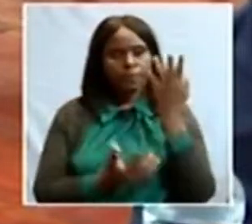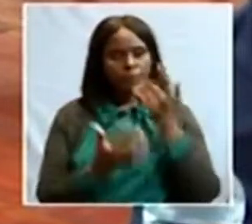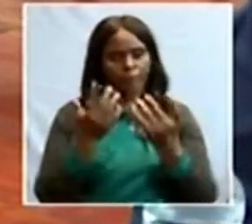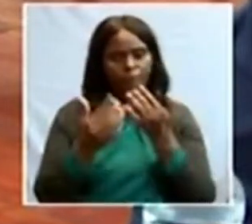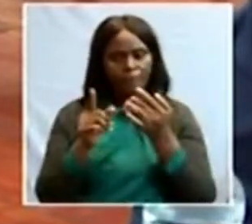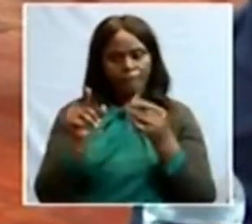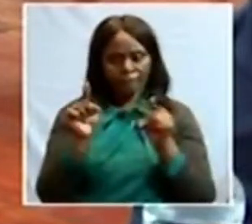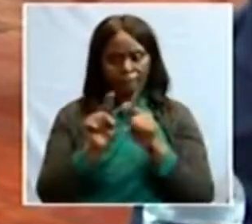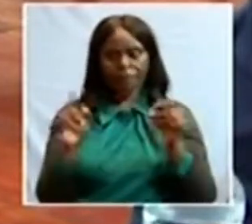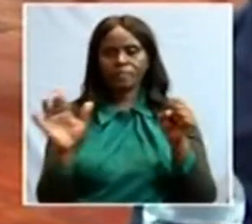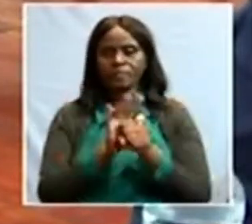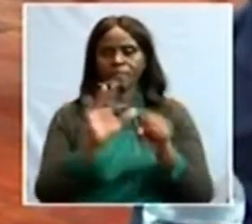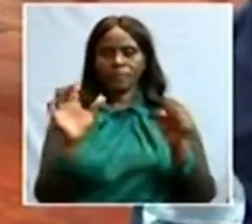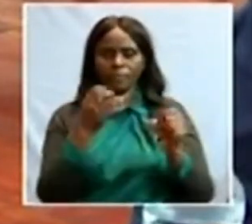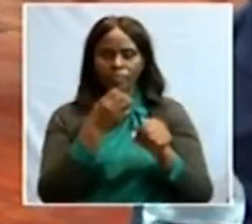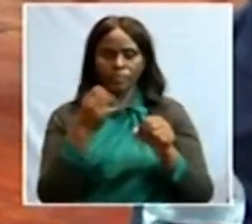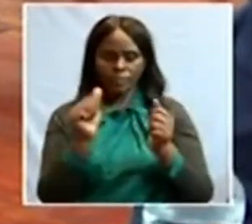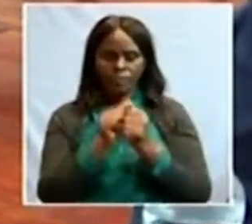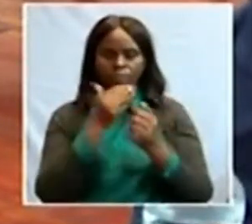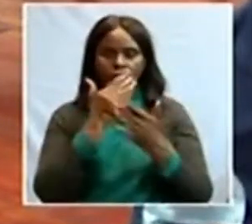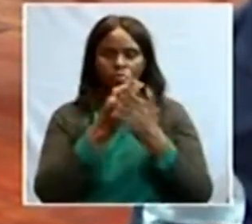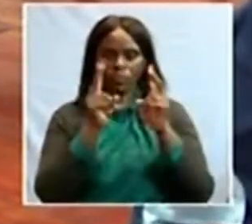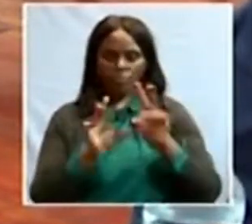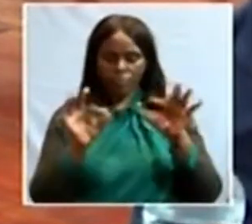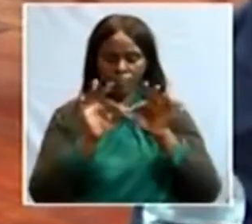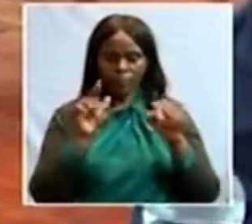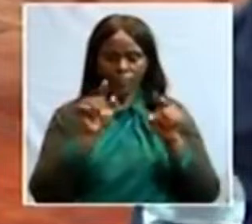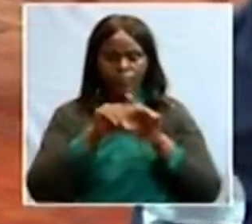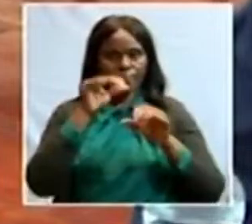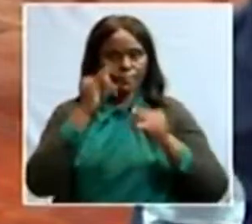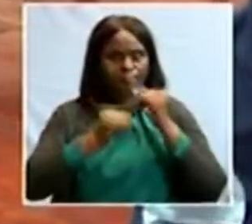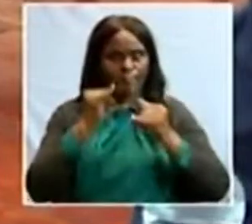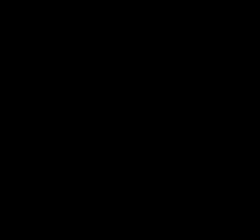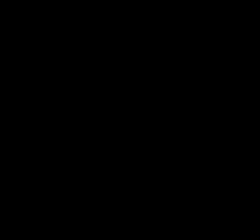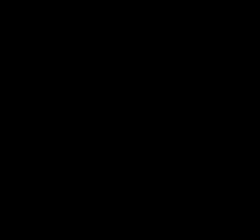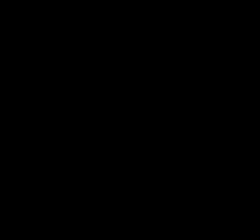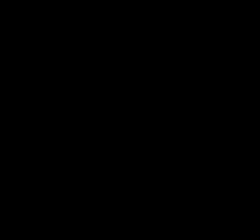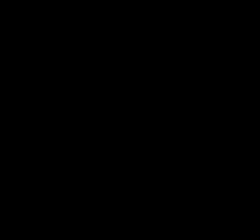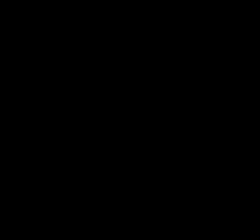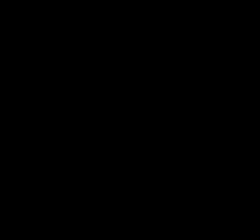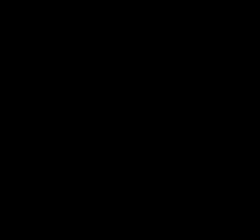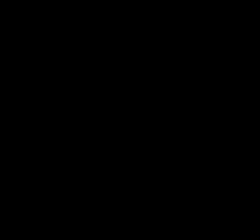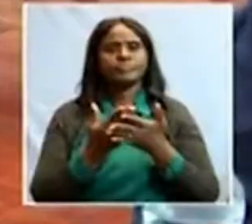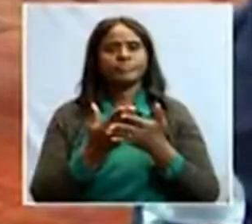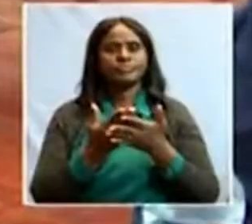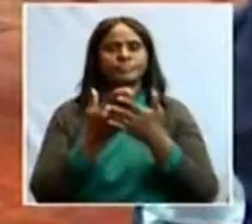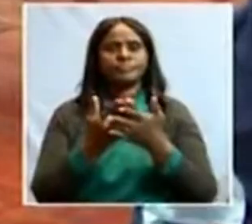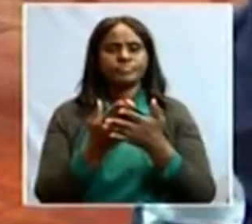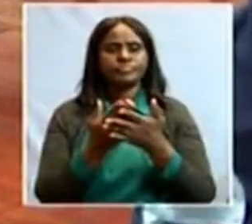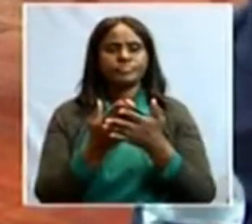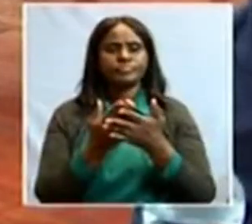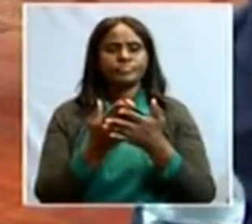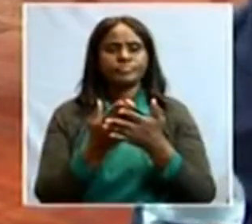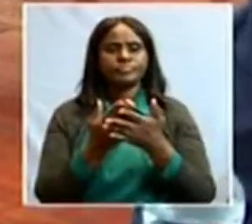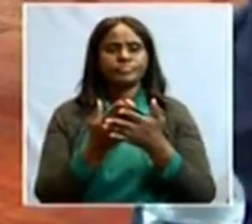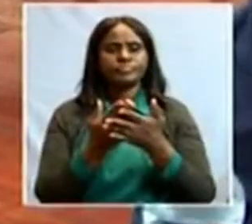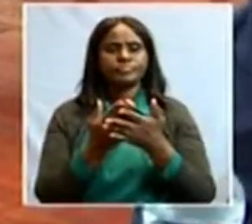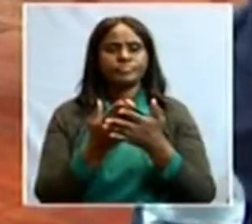section is well equipped with necessary equipment. In conclusion, Chair, I wish to submit that all remedial